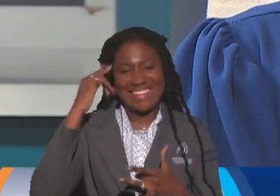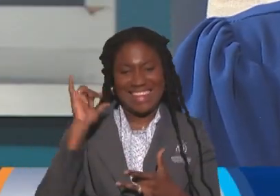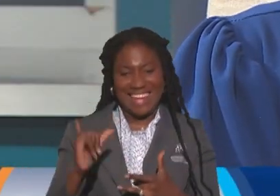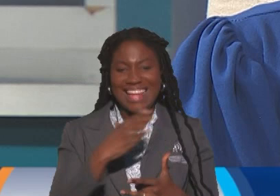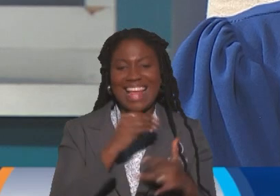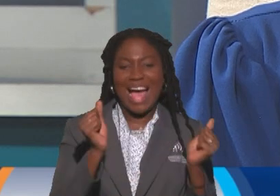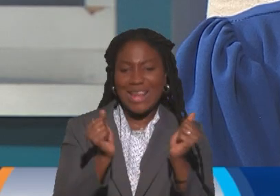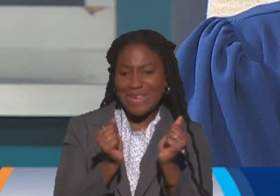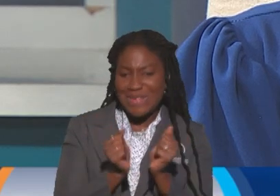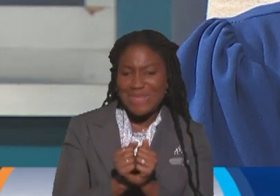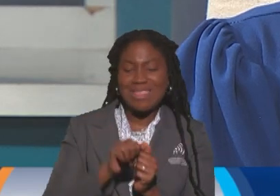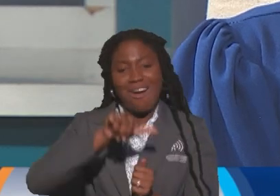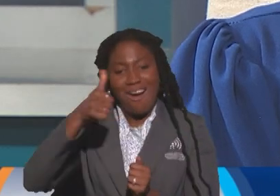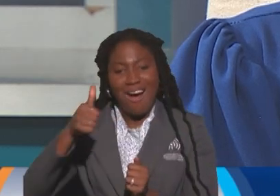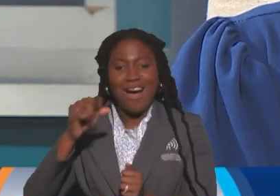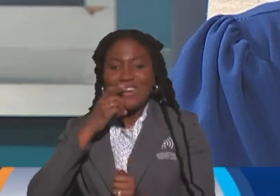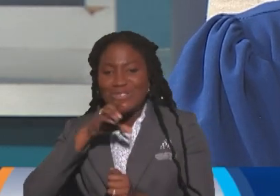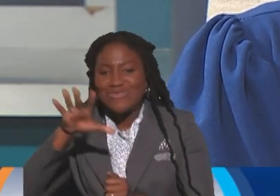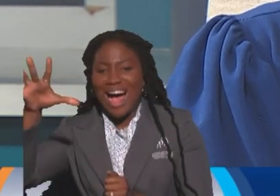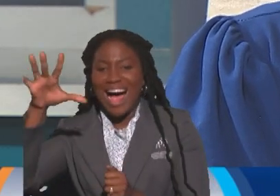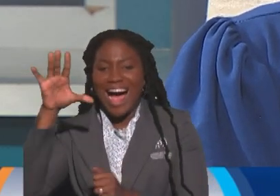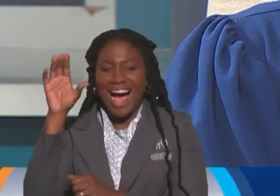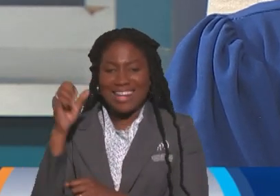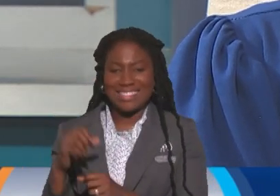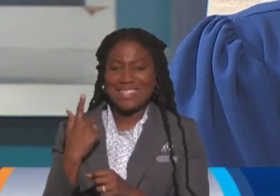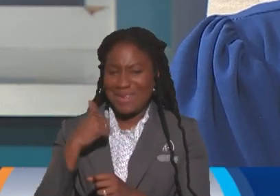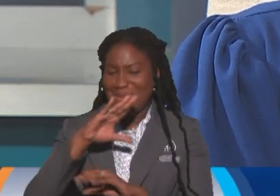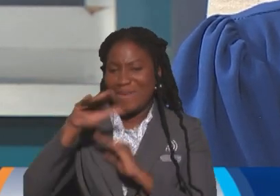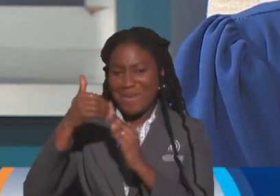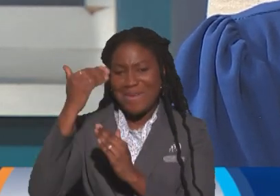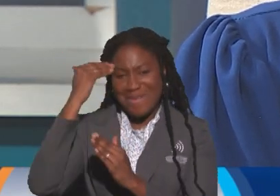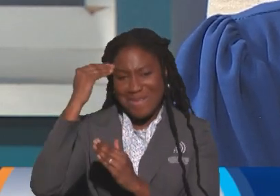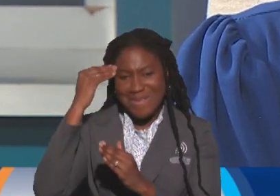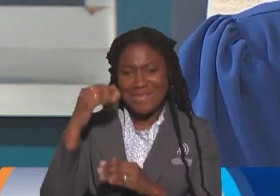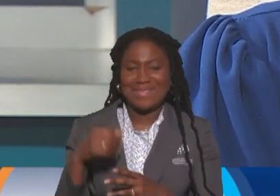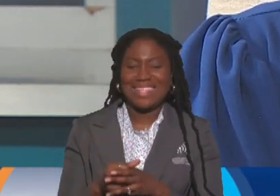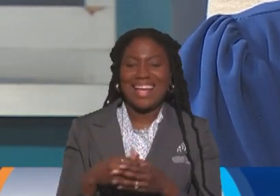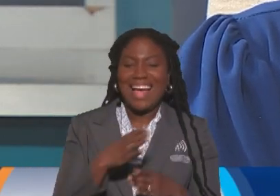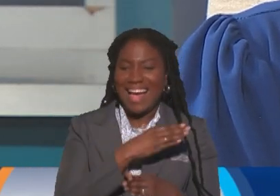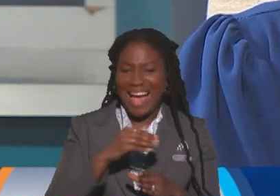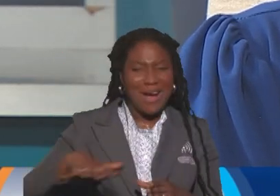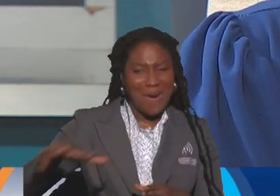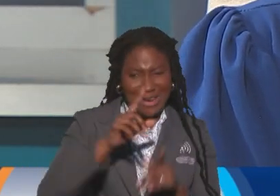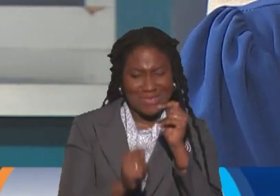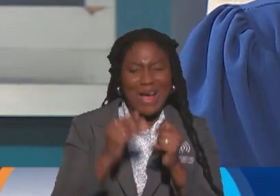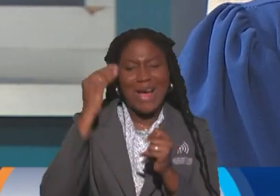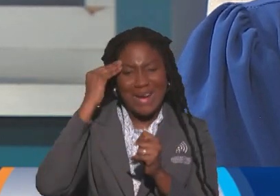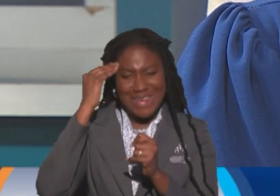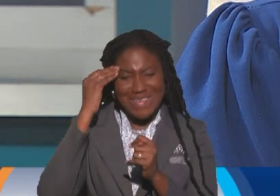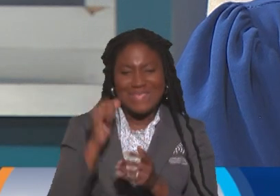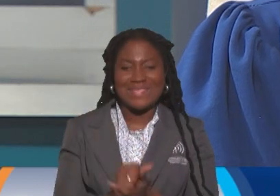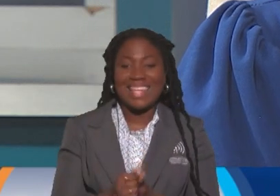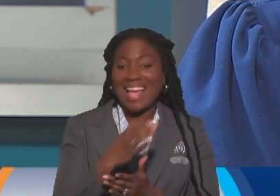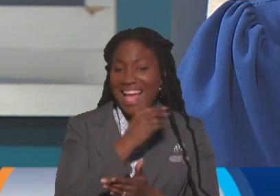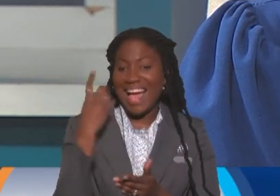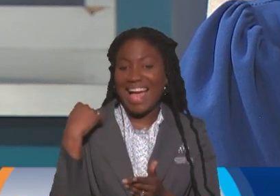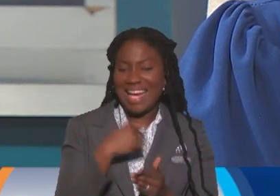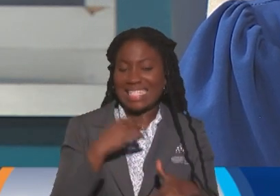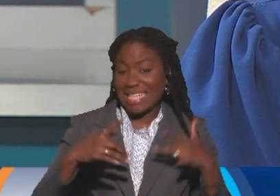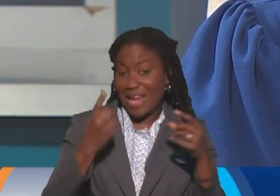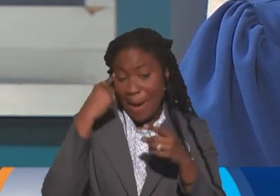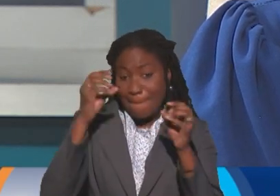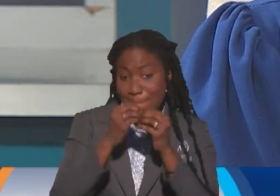being there with your big brother, Dragonzilla, who we're all quite familiar with at the Now Morning Show and throughout Trinidad and Tobago. And looking forward to